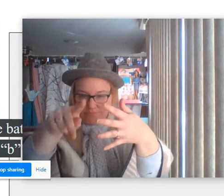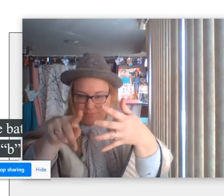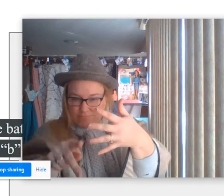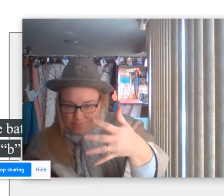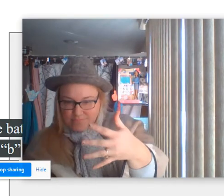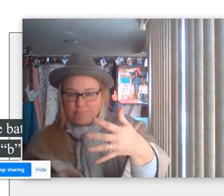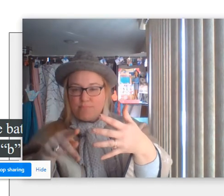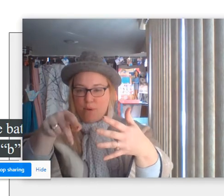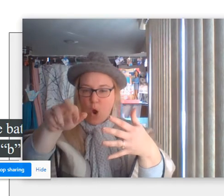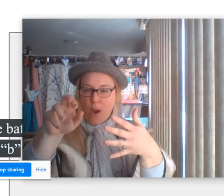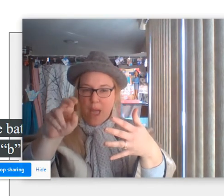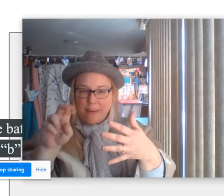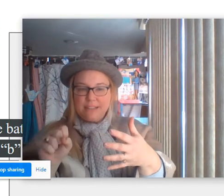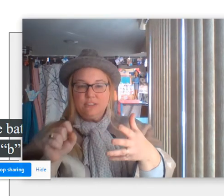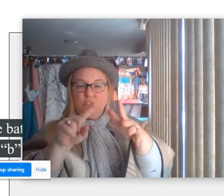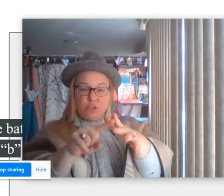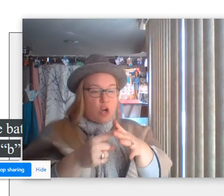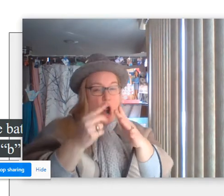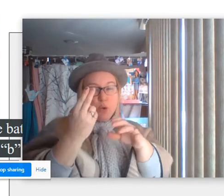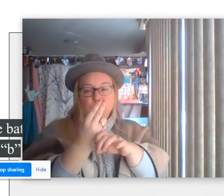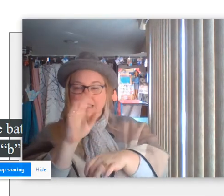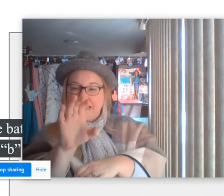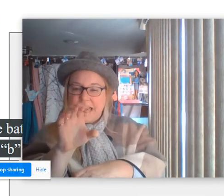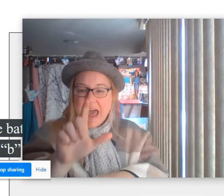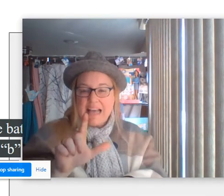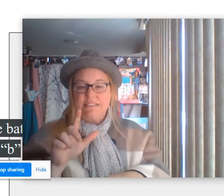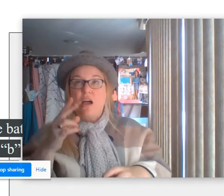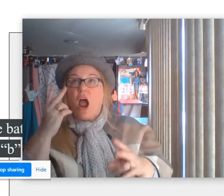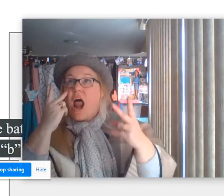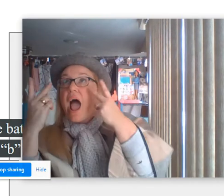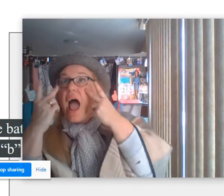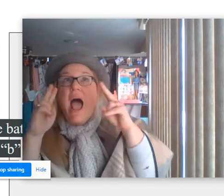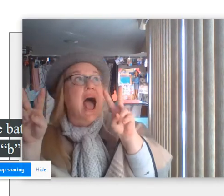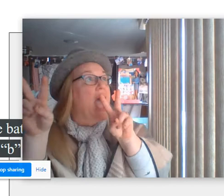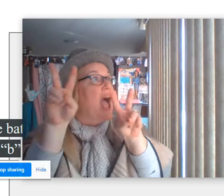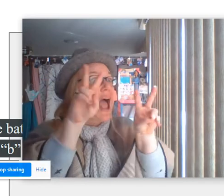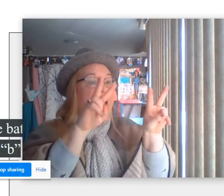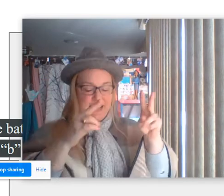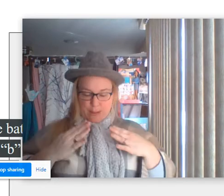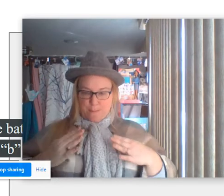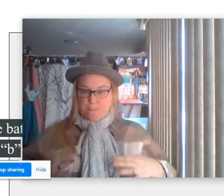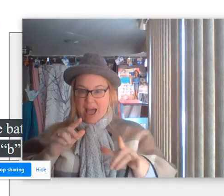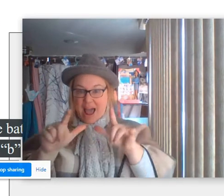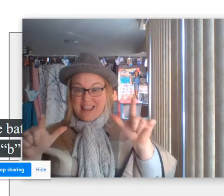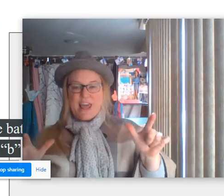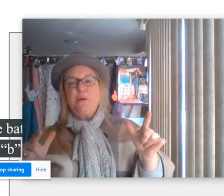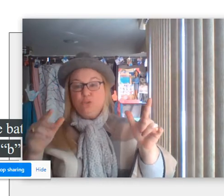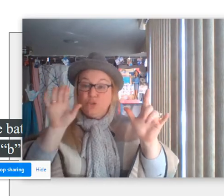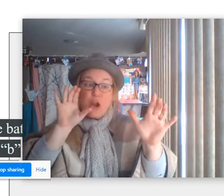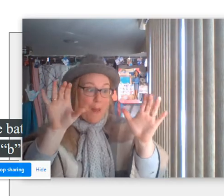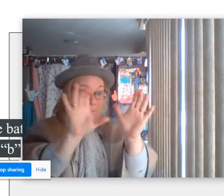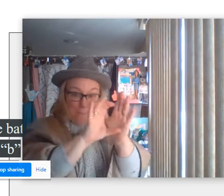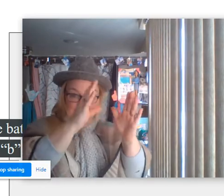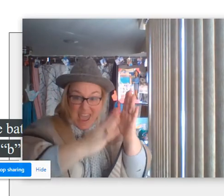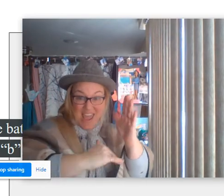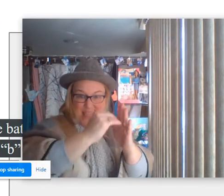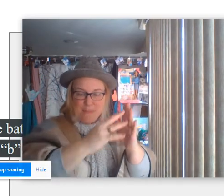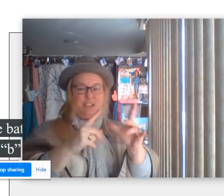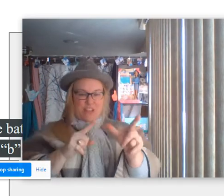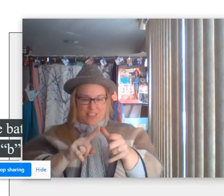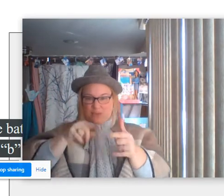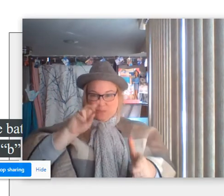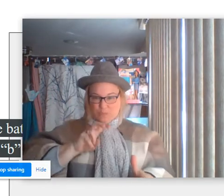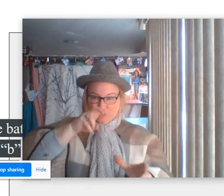using eye gaze and body language. And again, you're going to paint that picture and then you're going to interact with it. Okay. And that's how you enhance